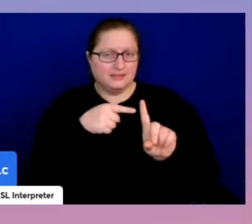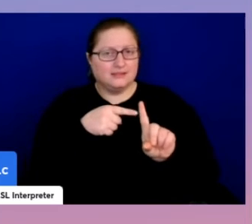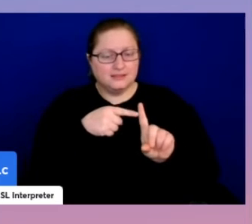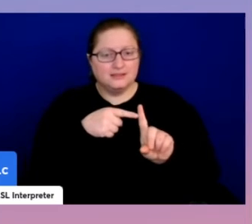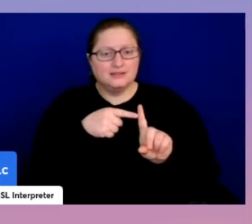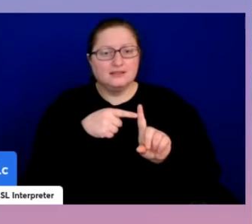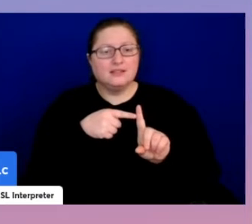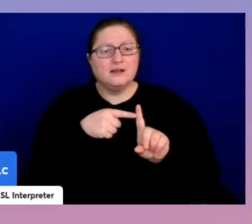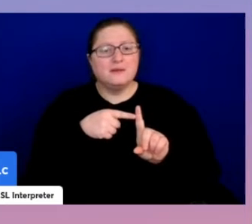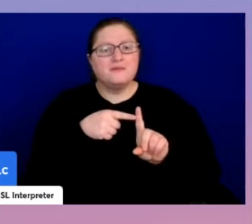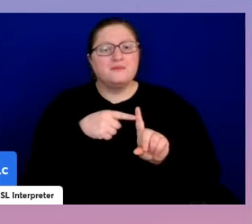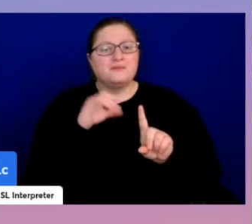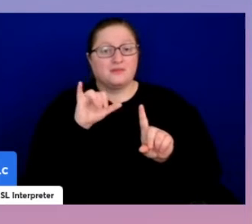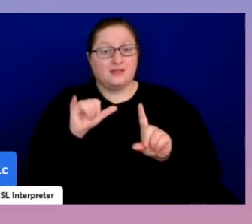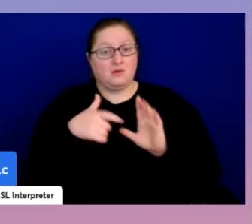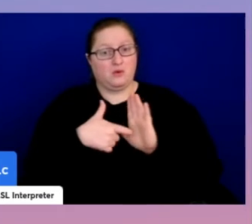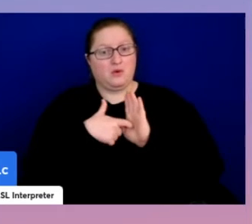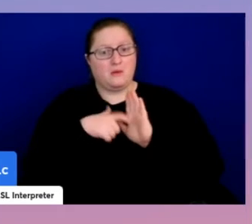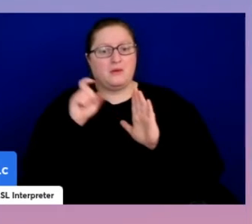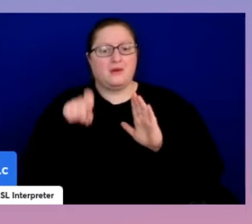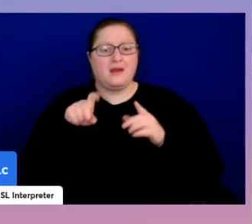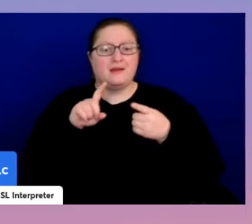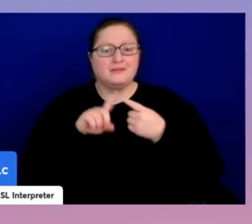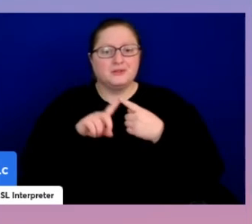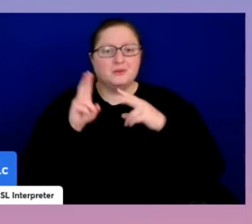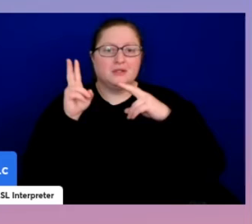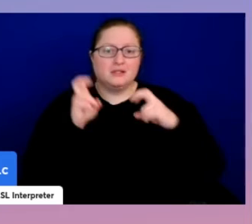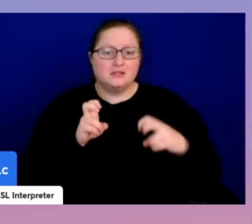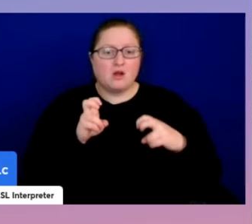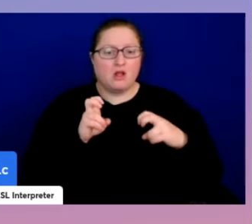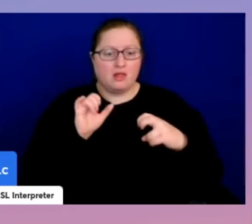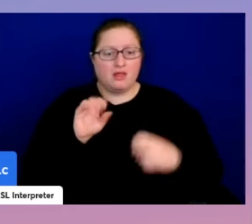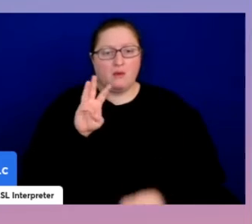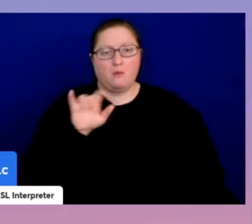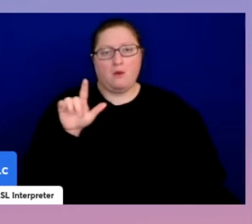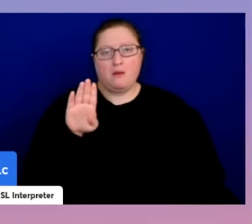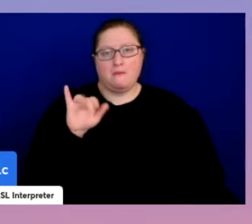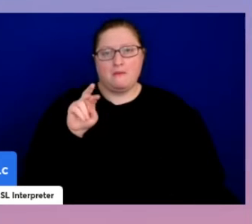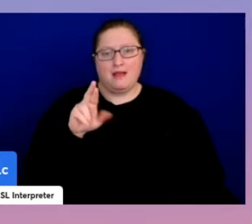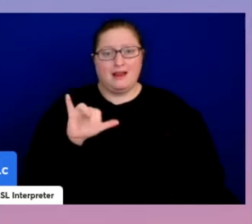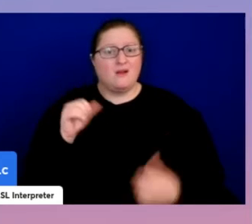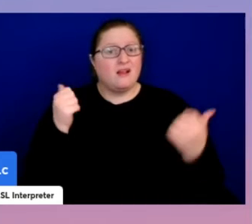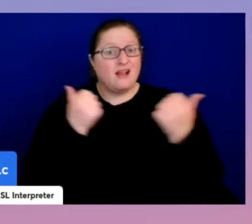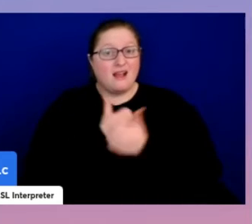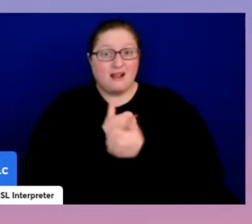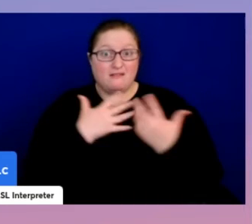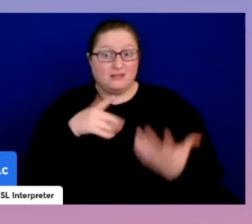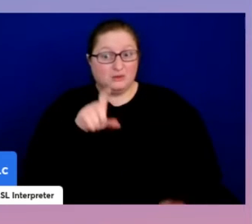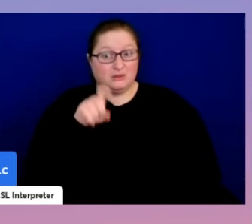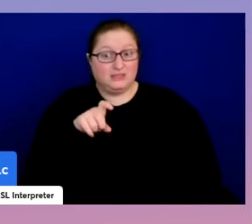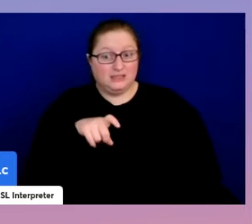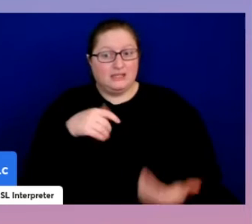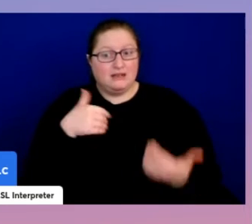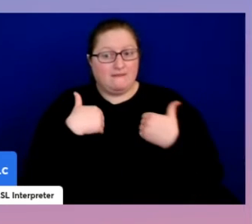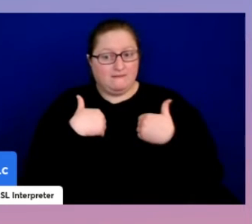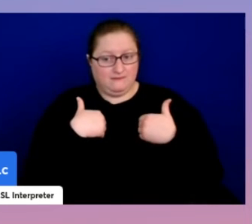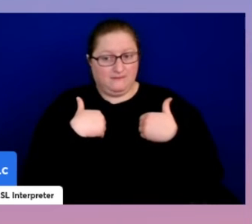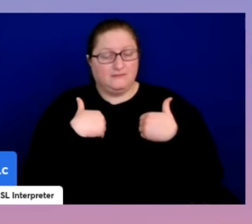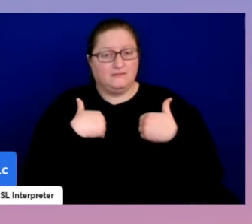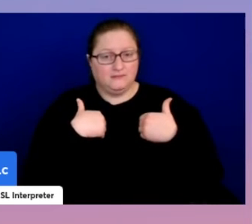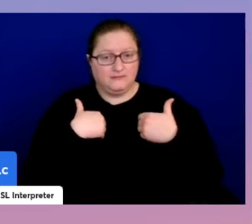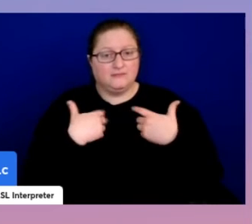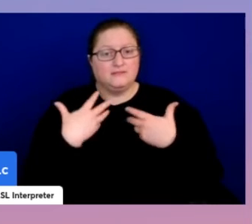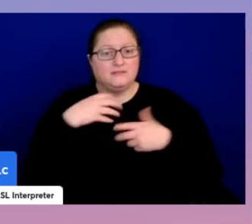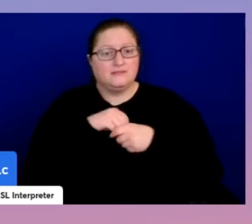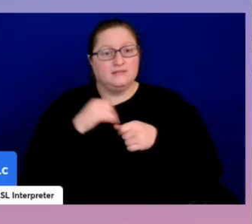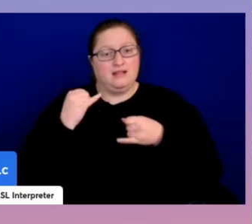the requirement that you have to install the Vault binary. Everything you need is in the